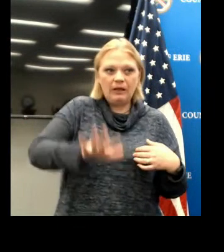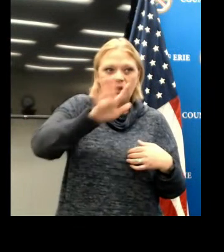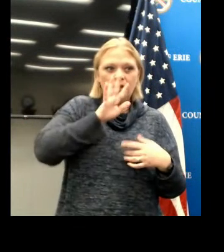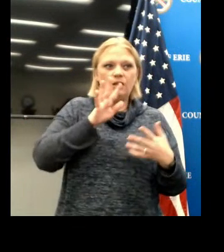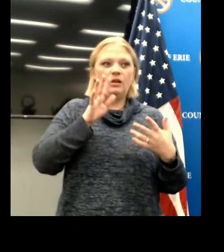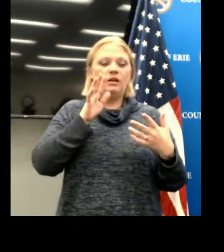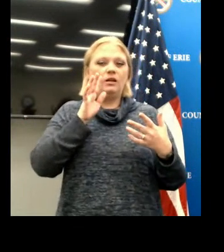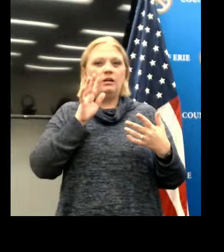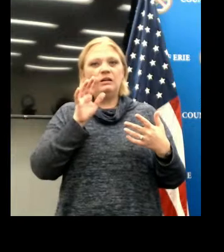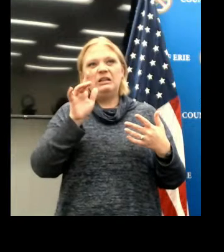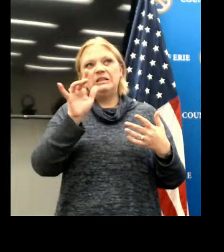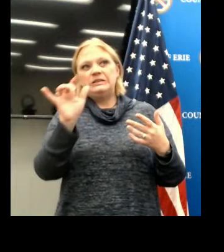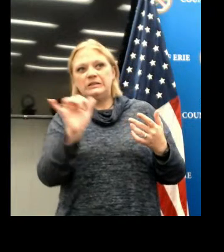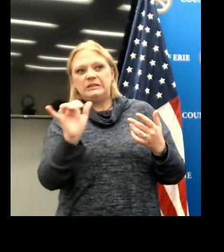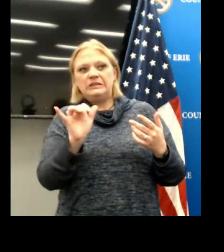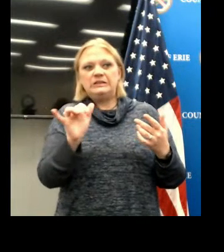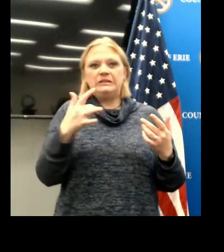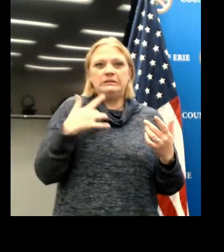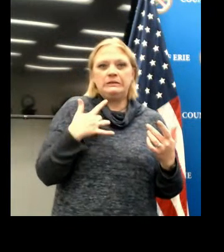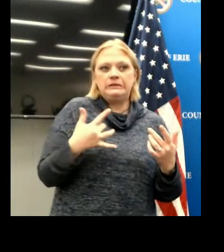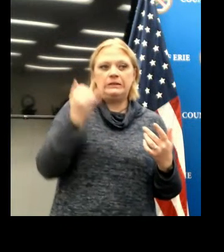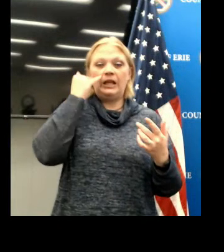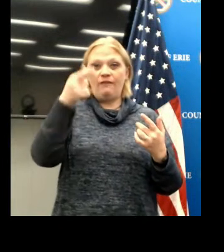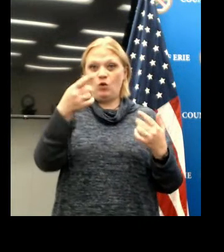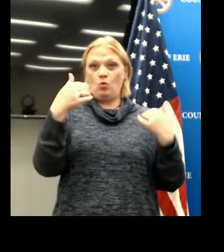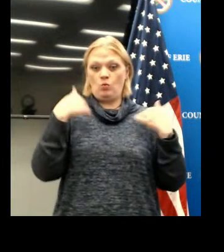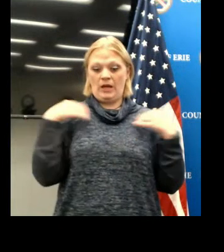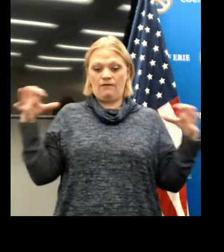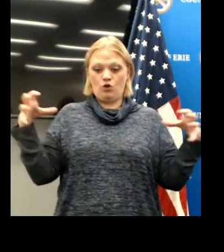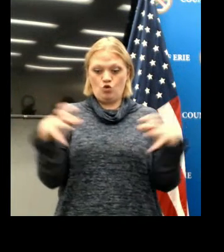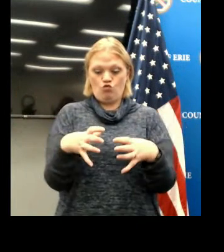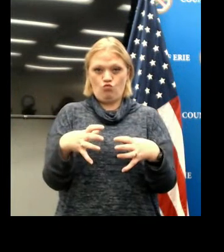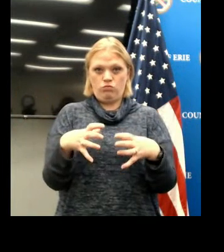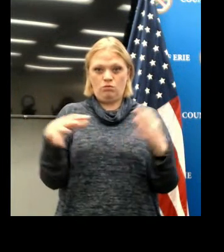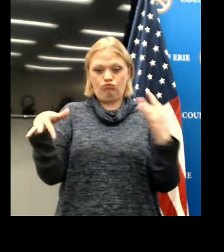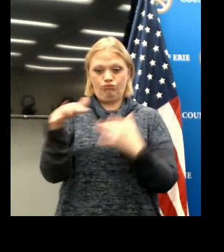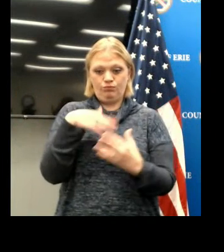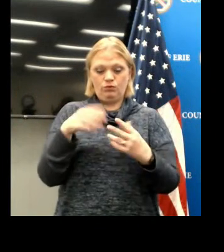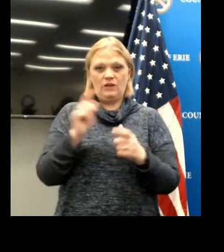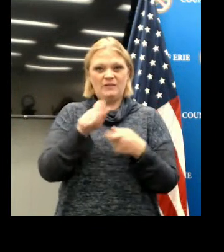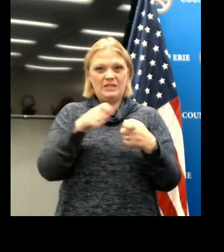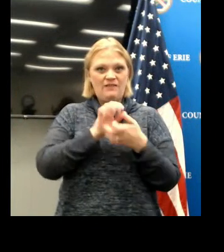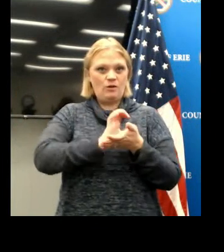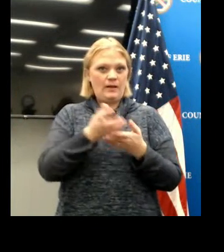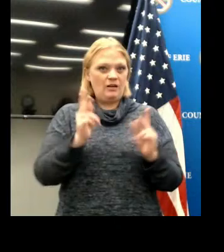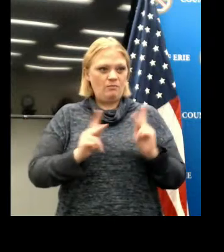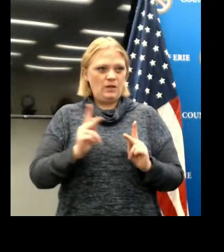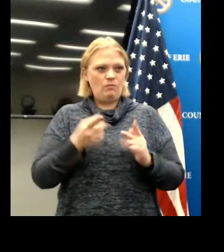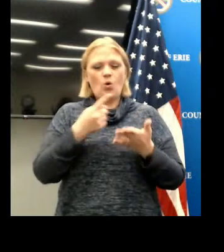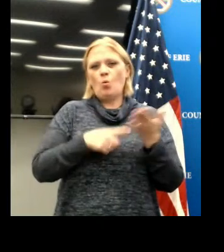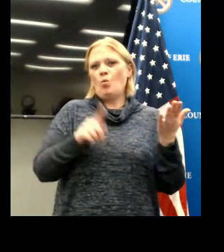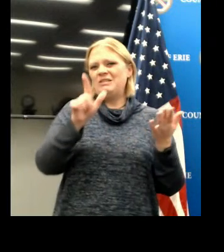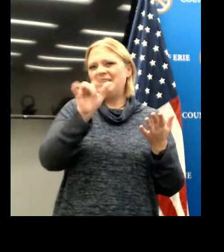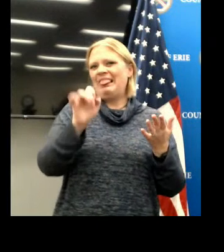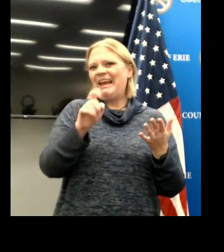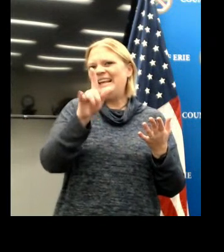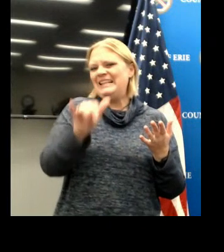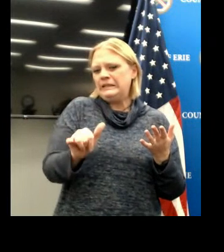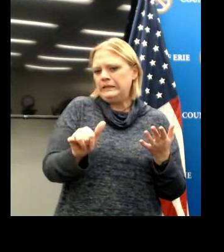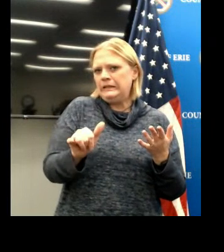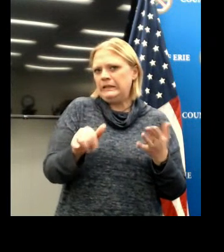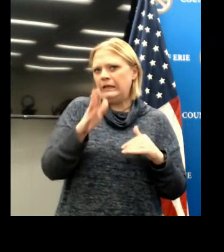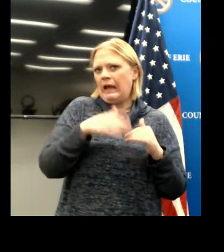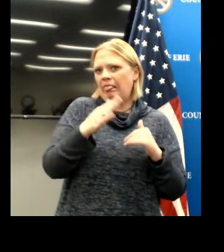the likelihood that if you have a gathering of a certain amount of people, what the likelihood is that there'll be at least one